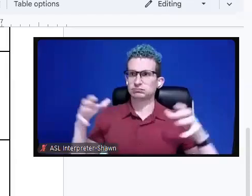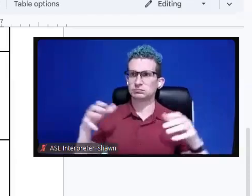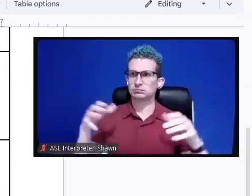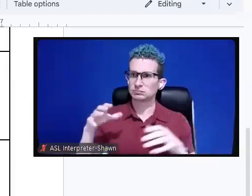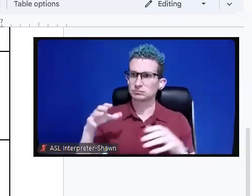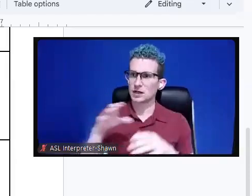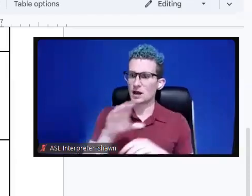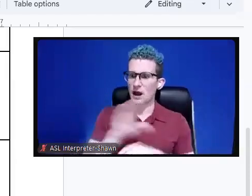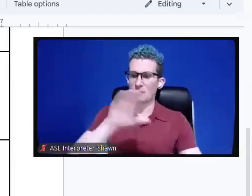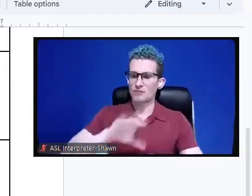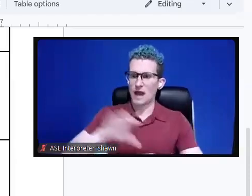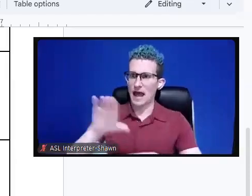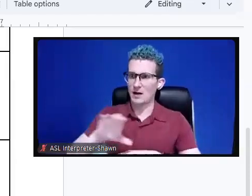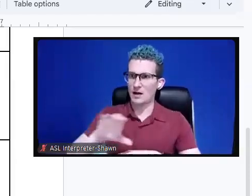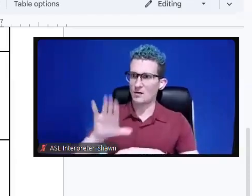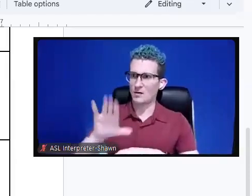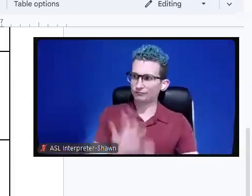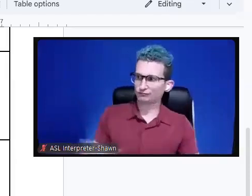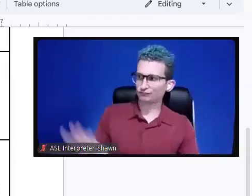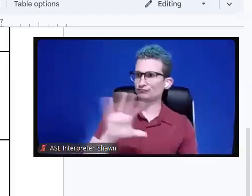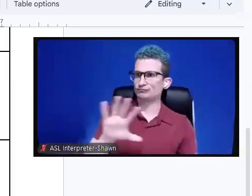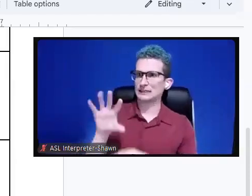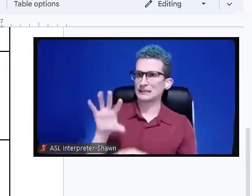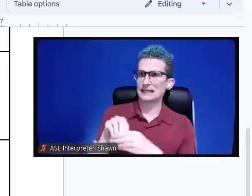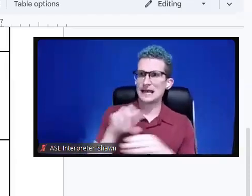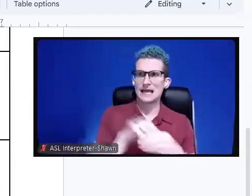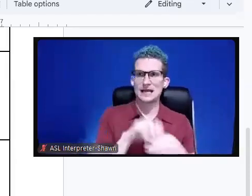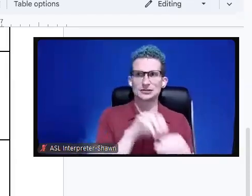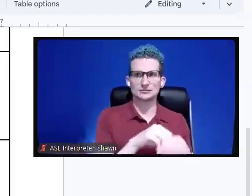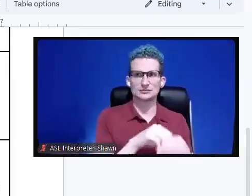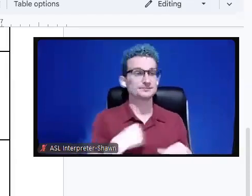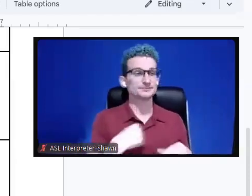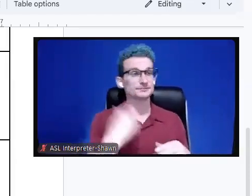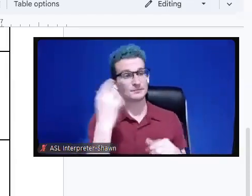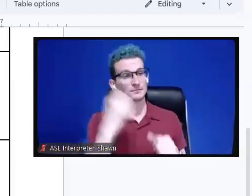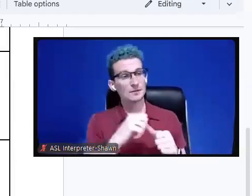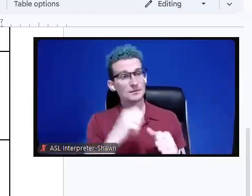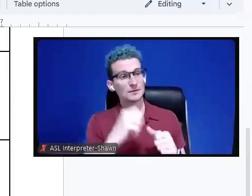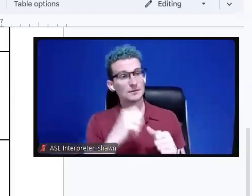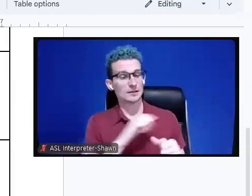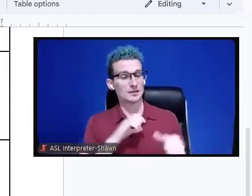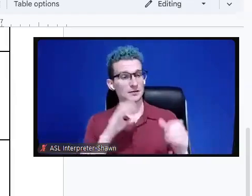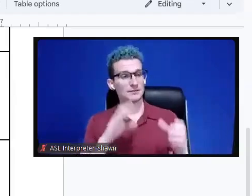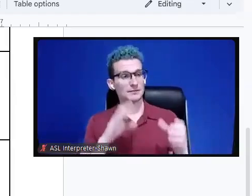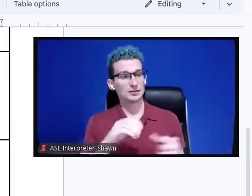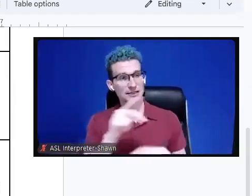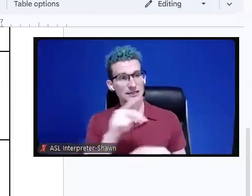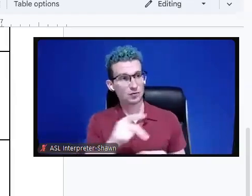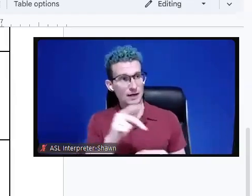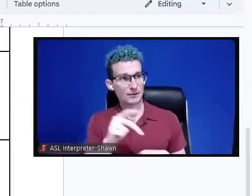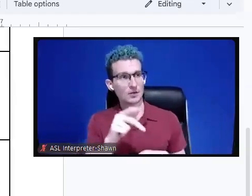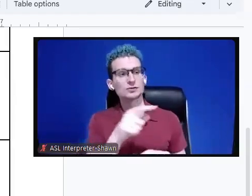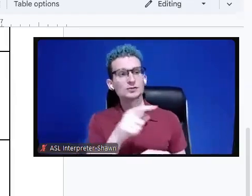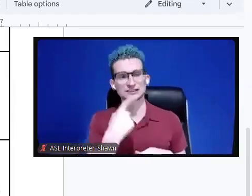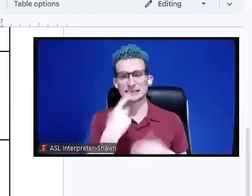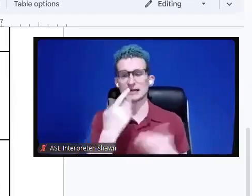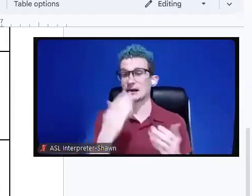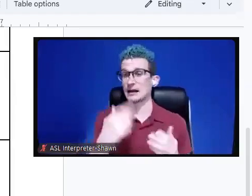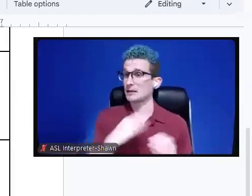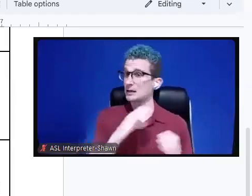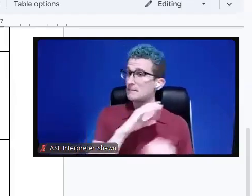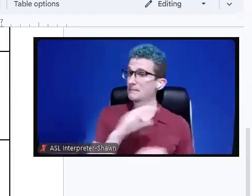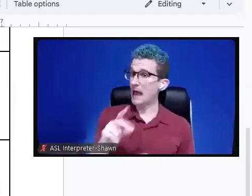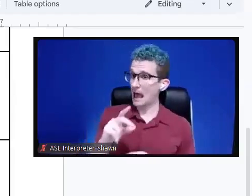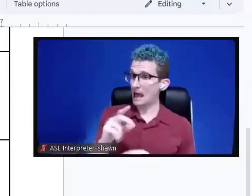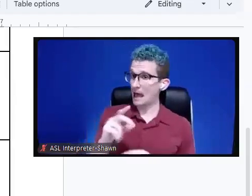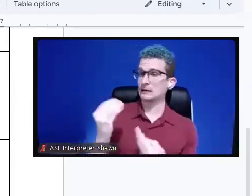and I remember when the commissioner was in Pueblo, she said, you know, let me come back and give me a report card on how we're doing. And so I think what I love about that is that